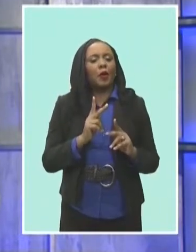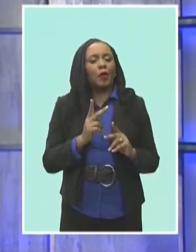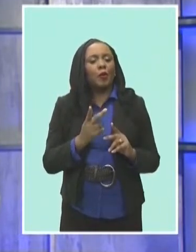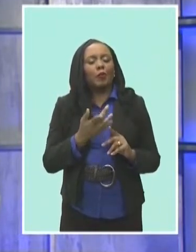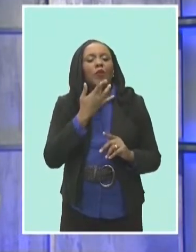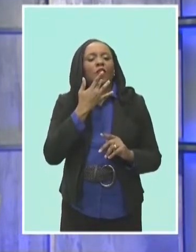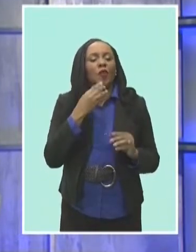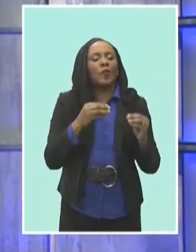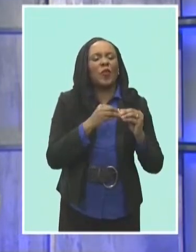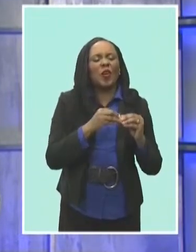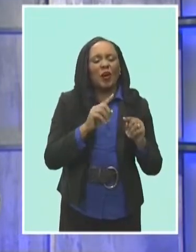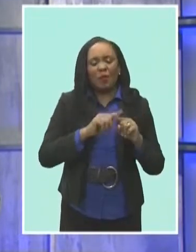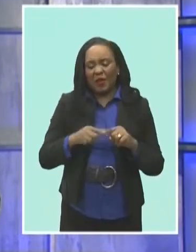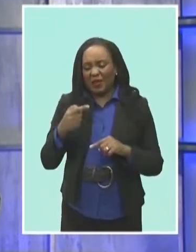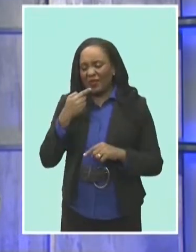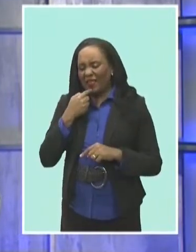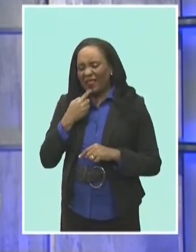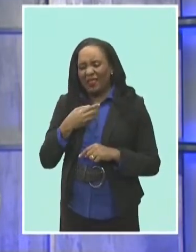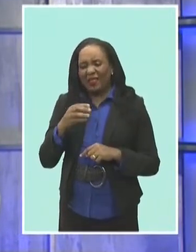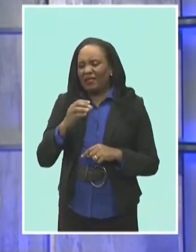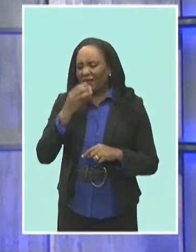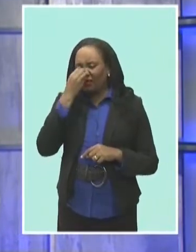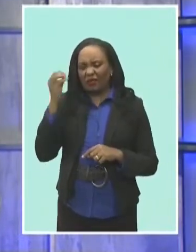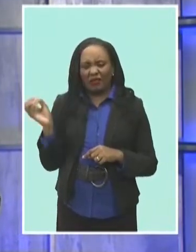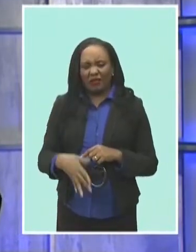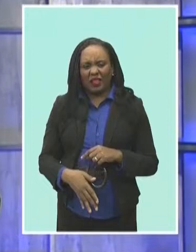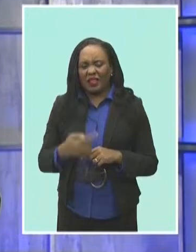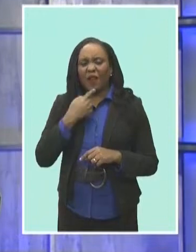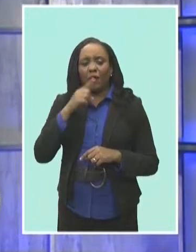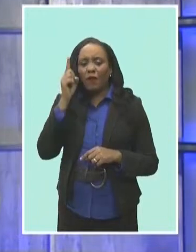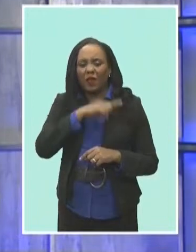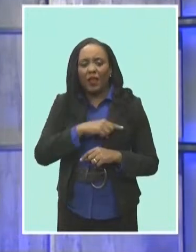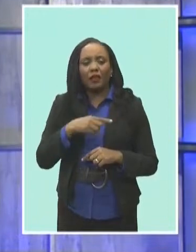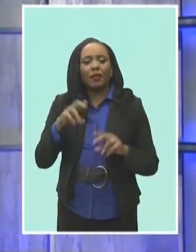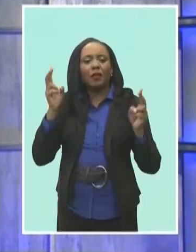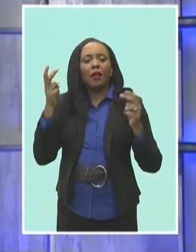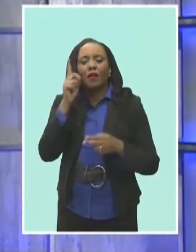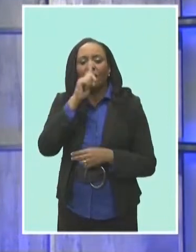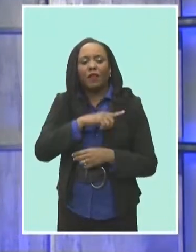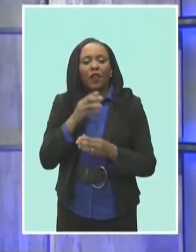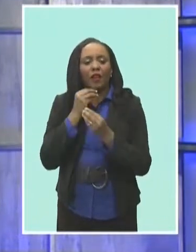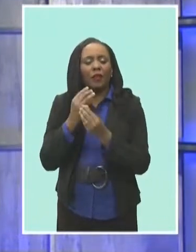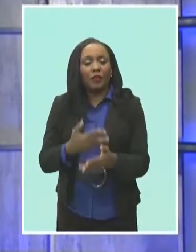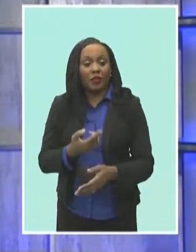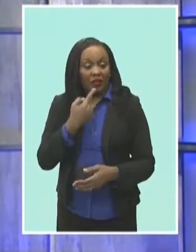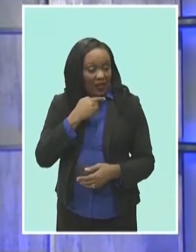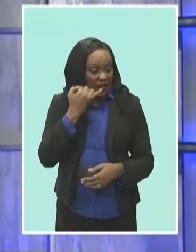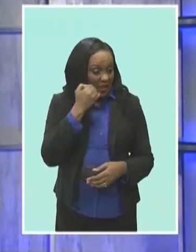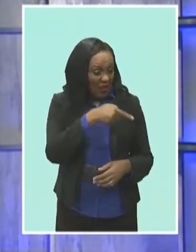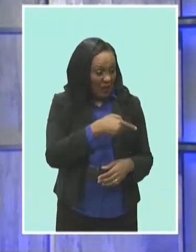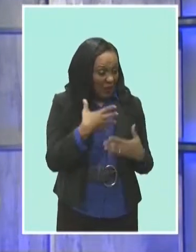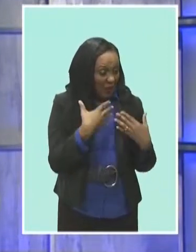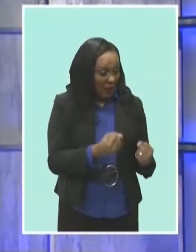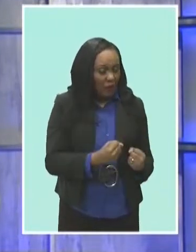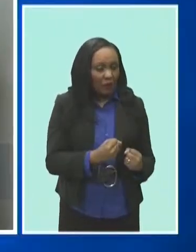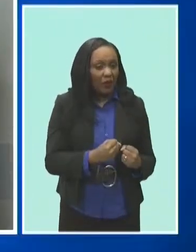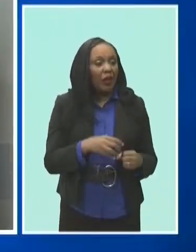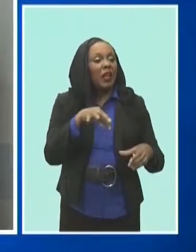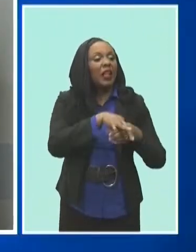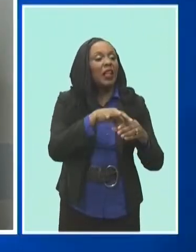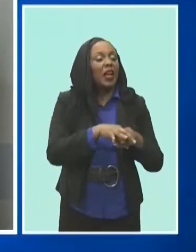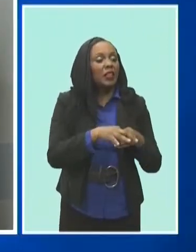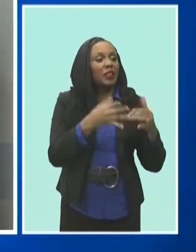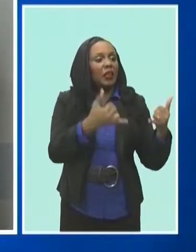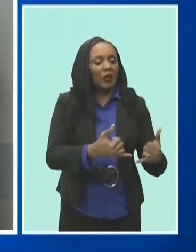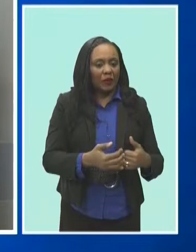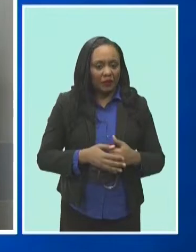HGP-TV, Jagdeo called the coalition-sponsored poll fake, noting that the government should call elections if they are so confident. This